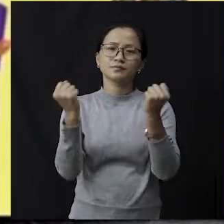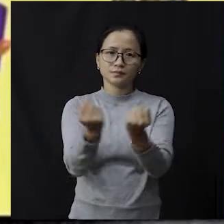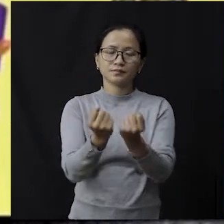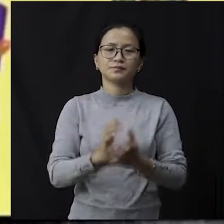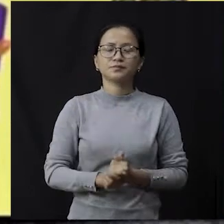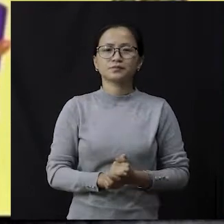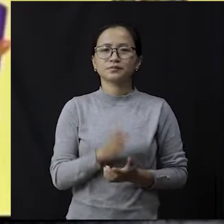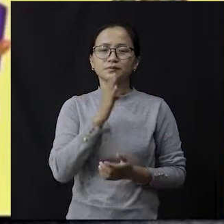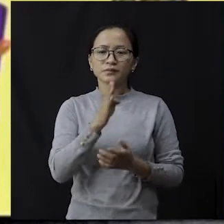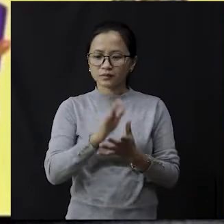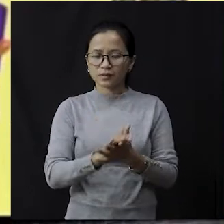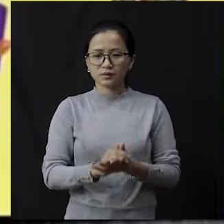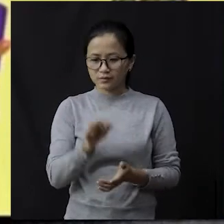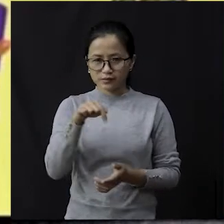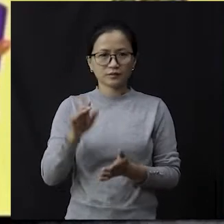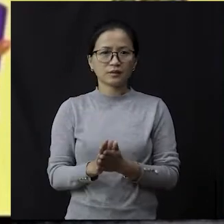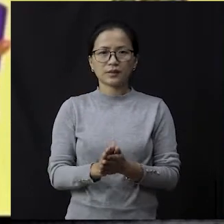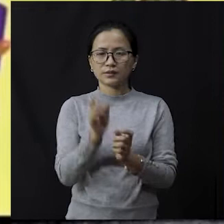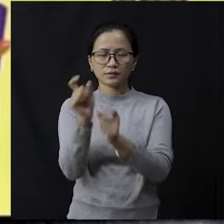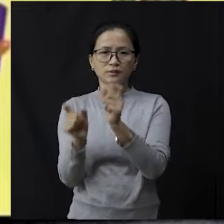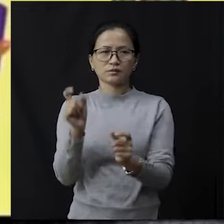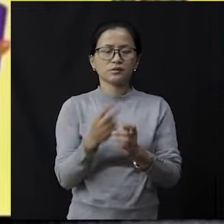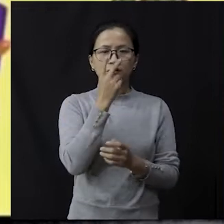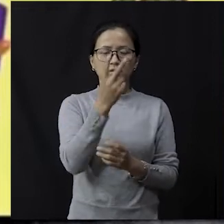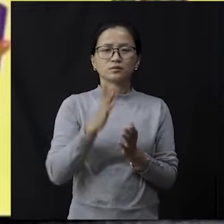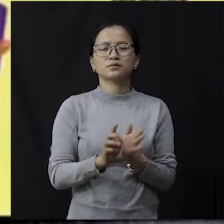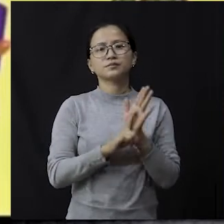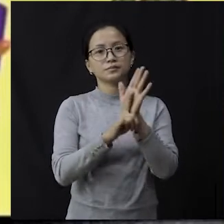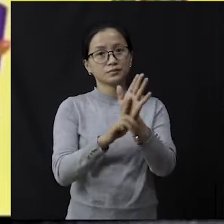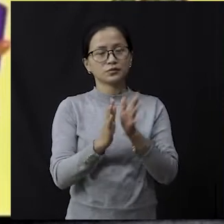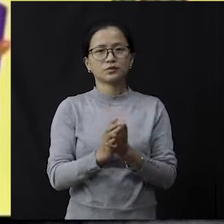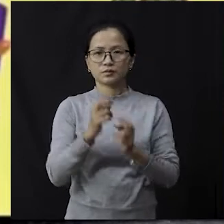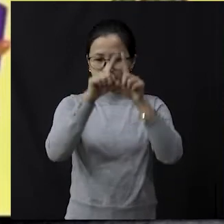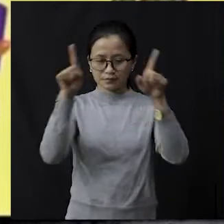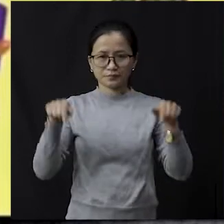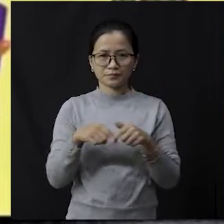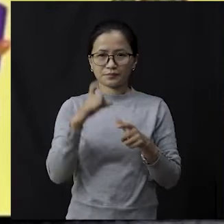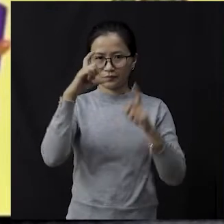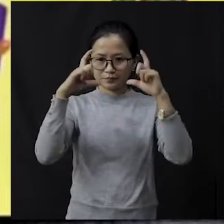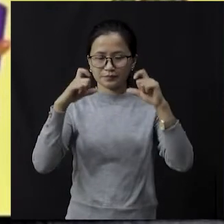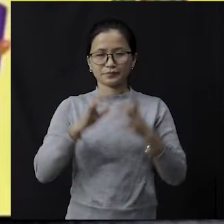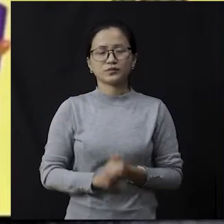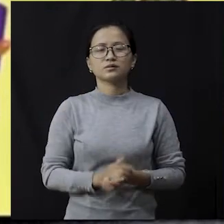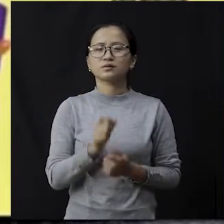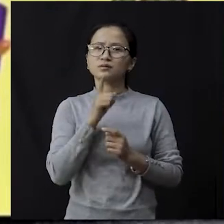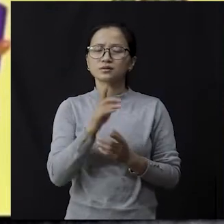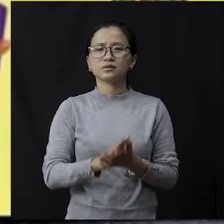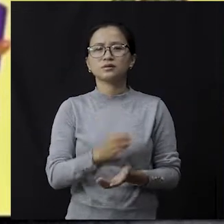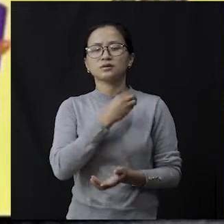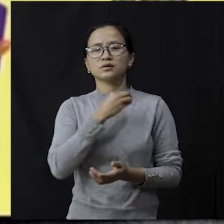society, because these peoples you can see here in the picture, such as a doctor,